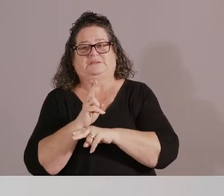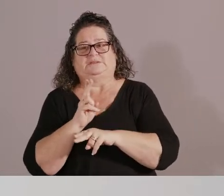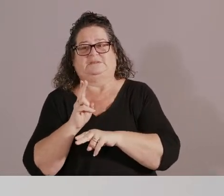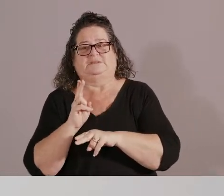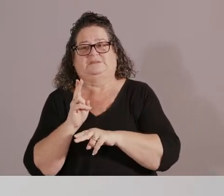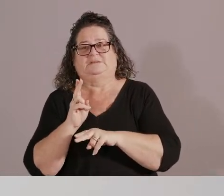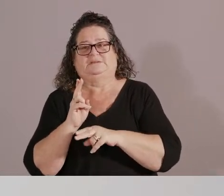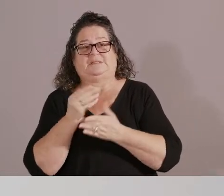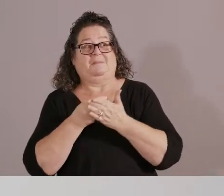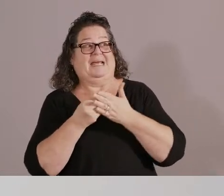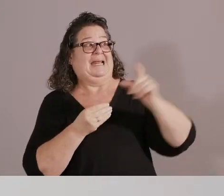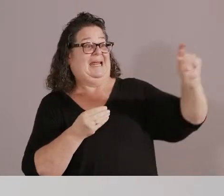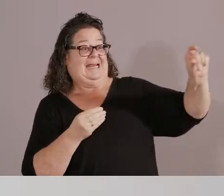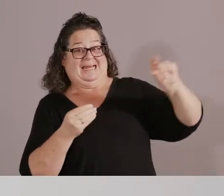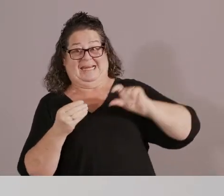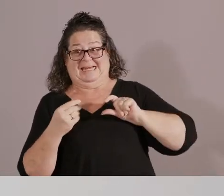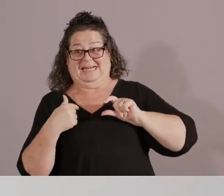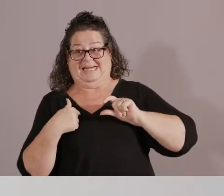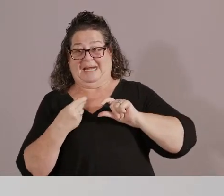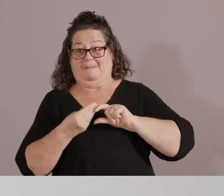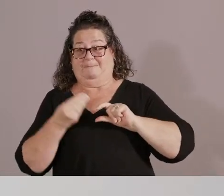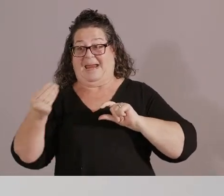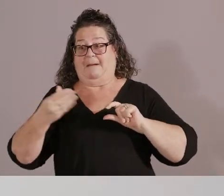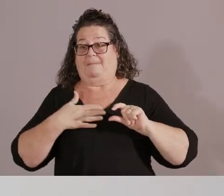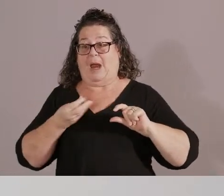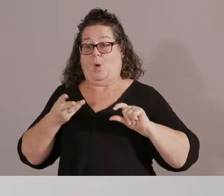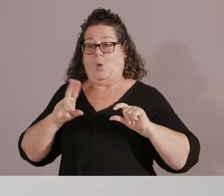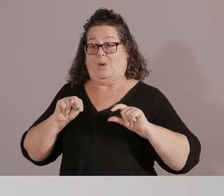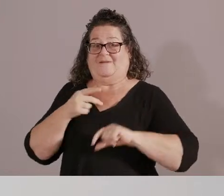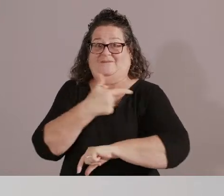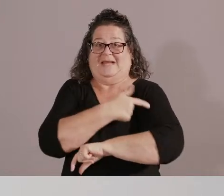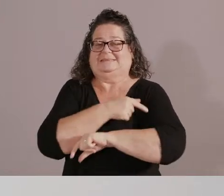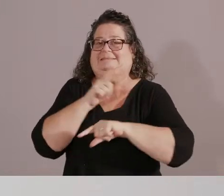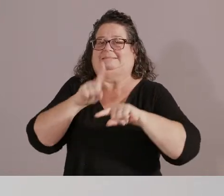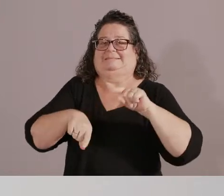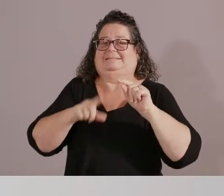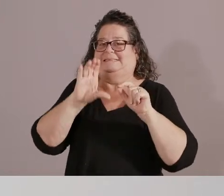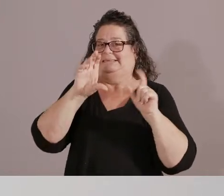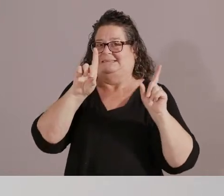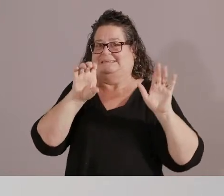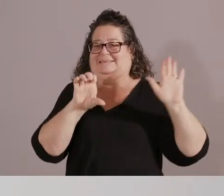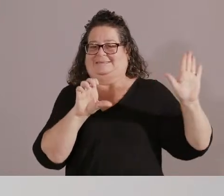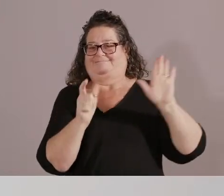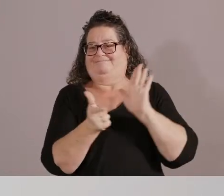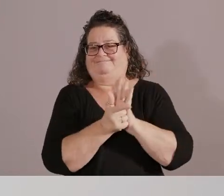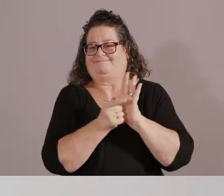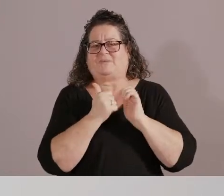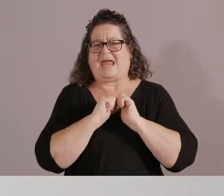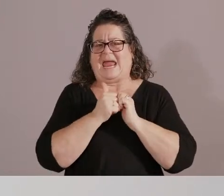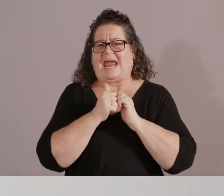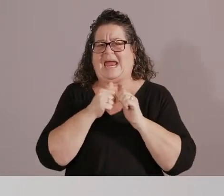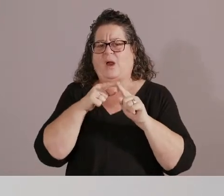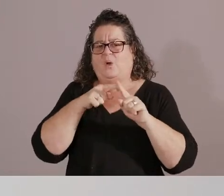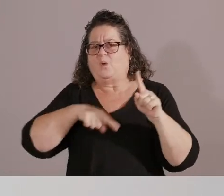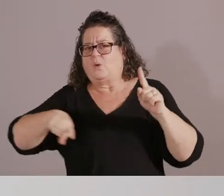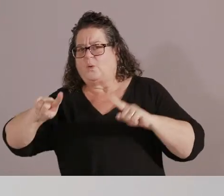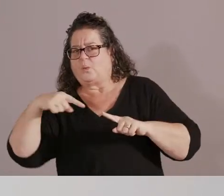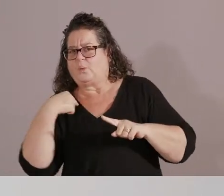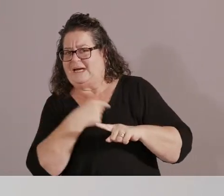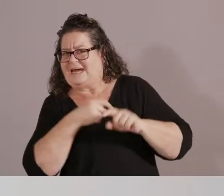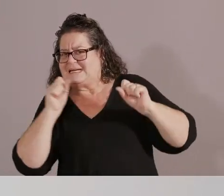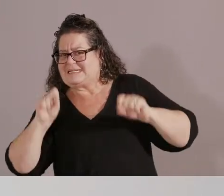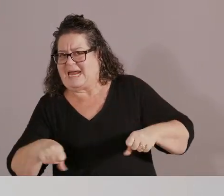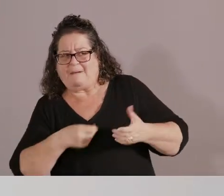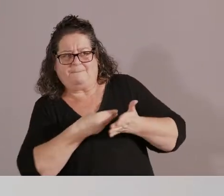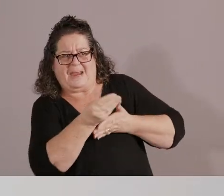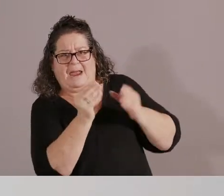of vaccines. So it's something that we're looking at, and it could potentially add additional doses. Okay, so it's just very restrictive